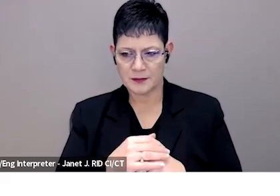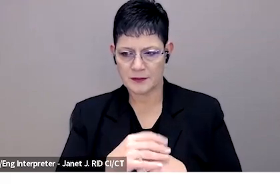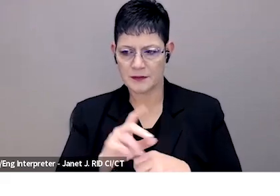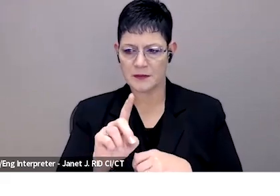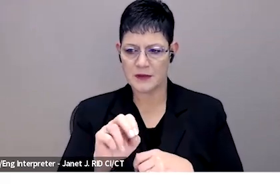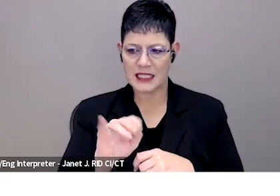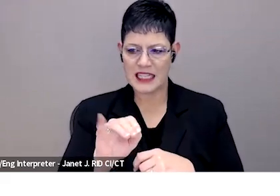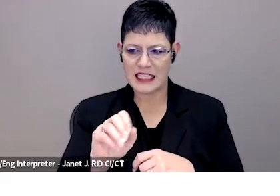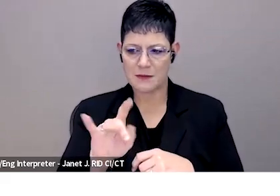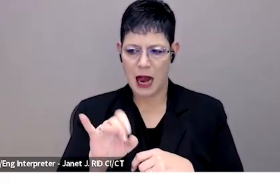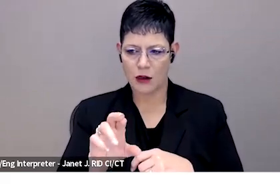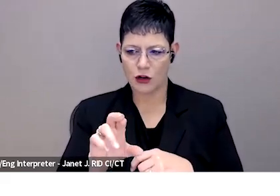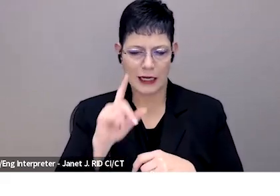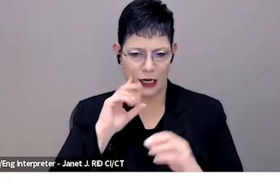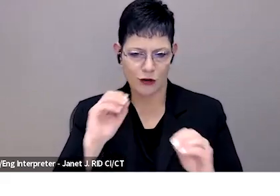Denise Myler.